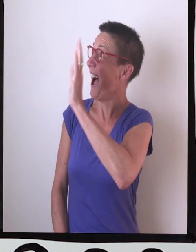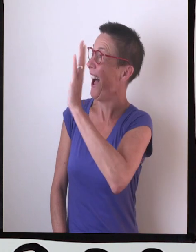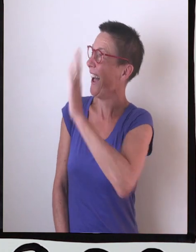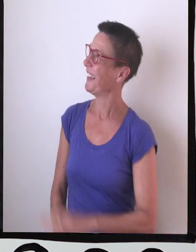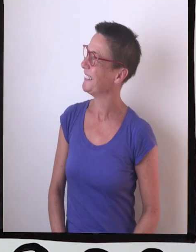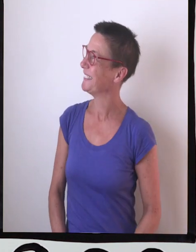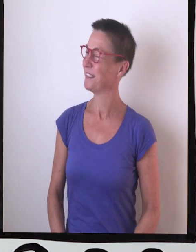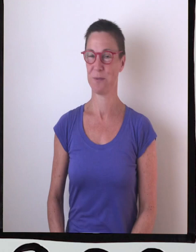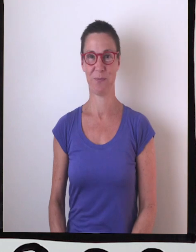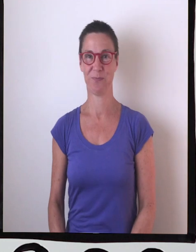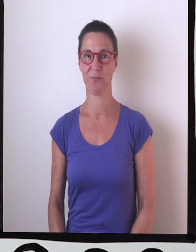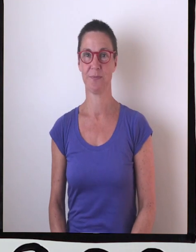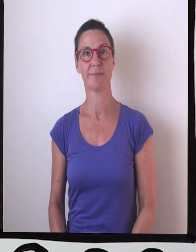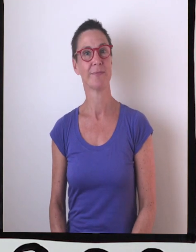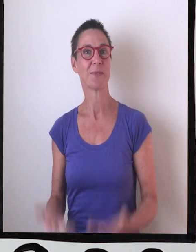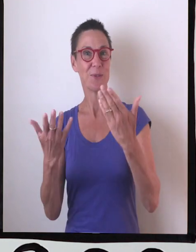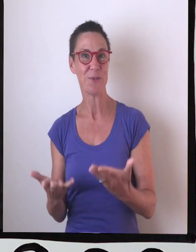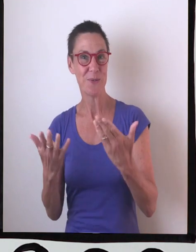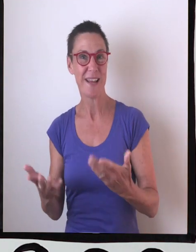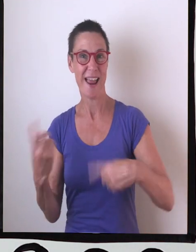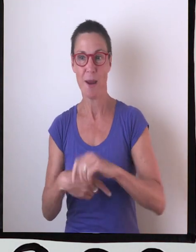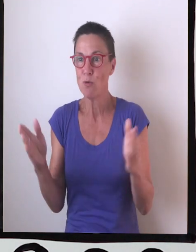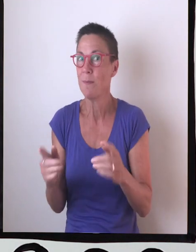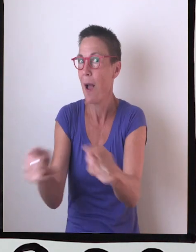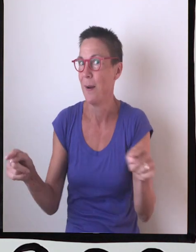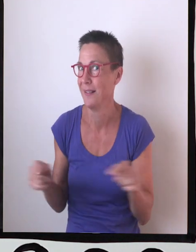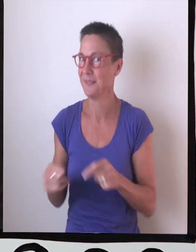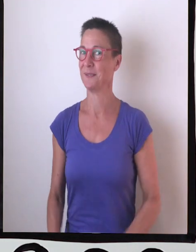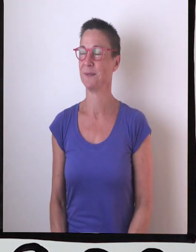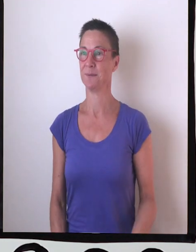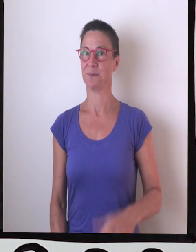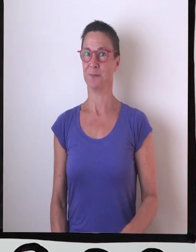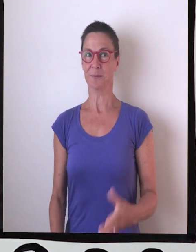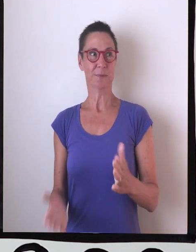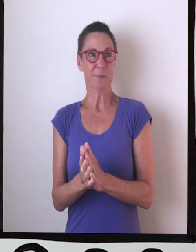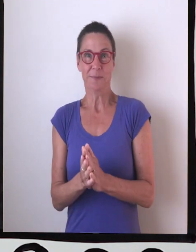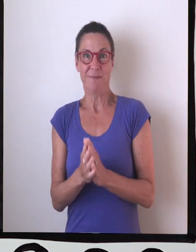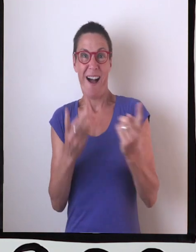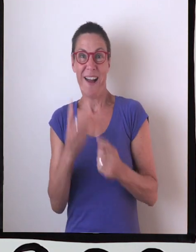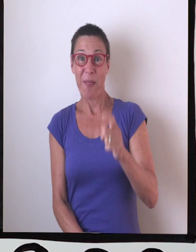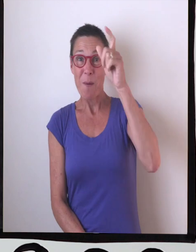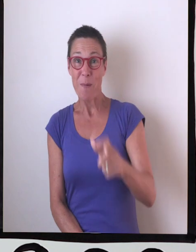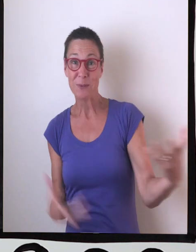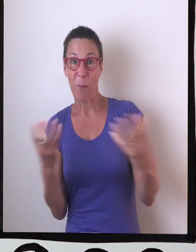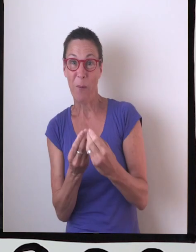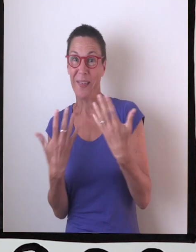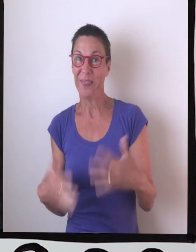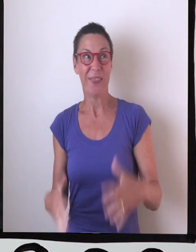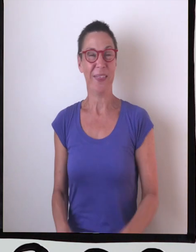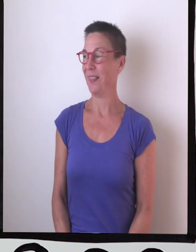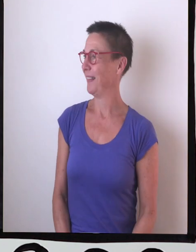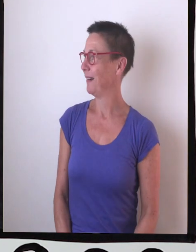Hi, Joe! On today's Anna and Arji's Broom Cupboard, we've got a special guest!